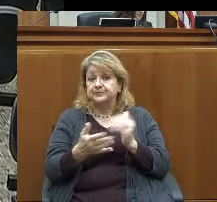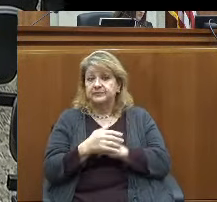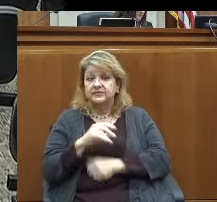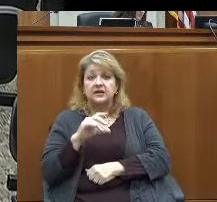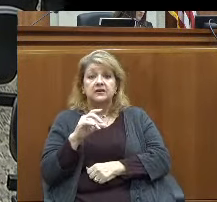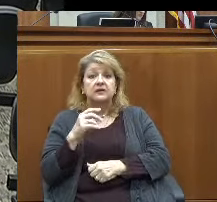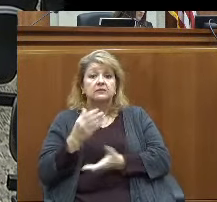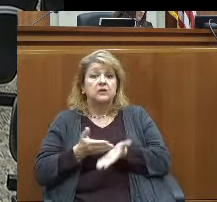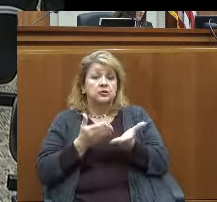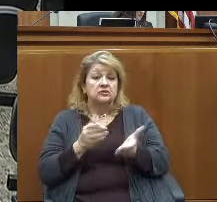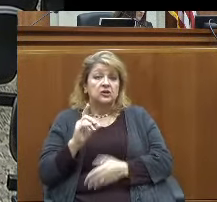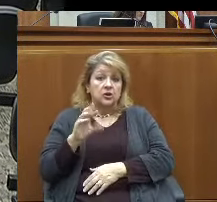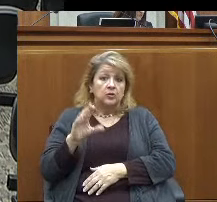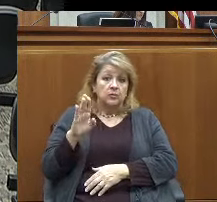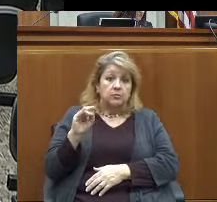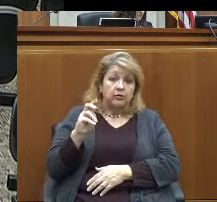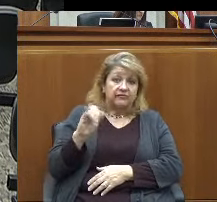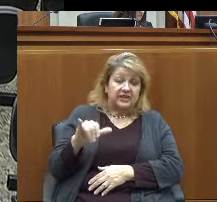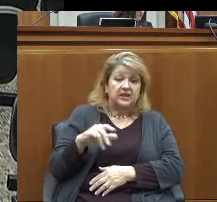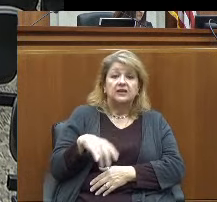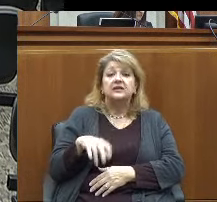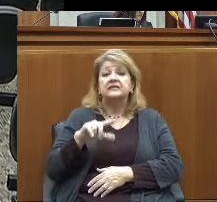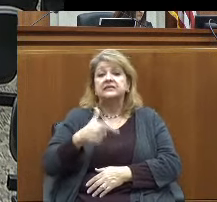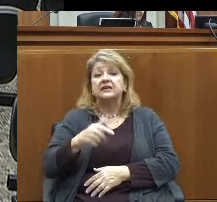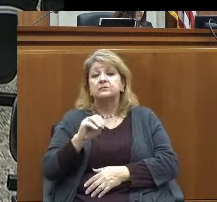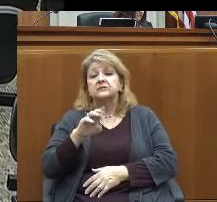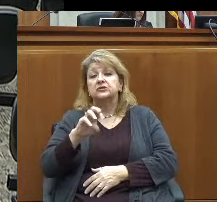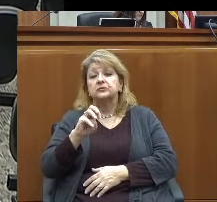Bogie. Second, Mr. Mellerin.